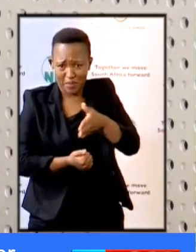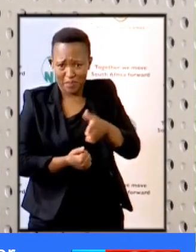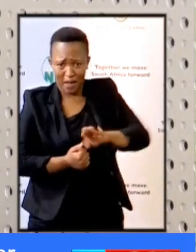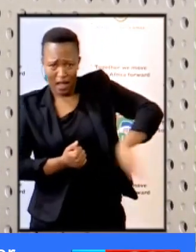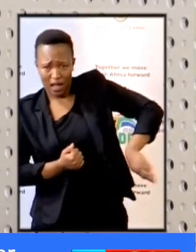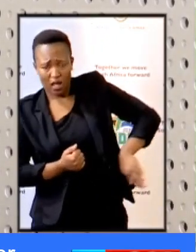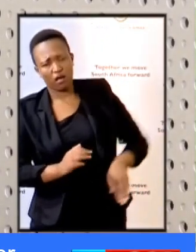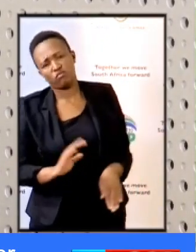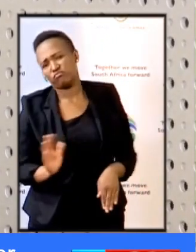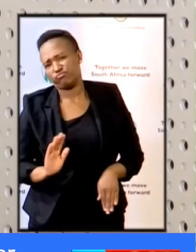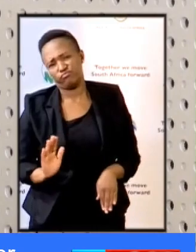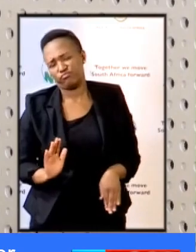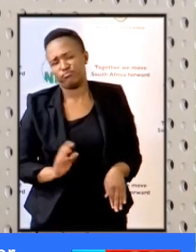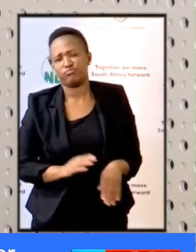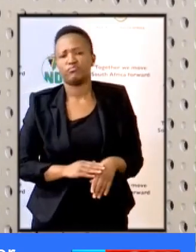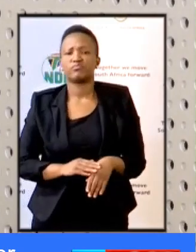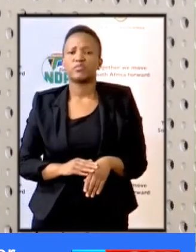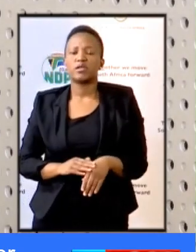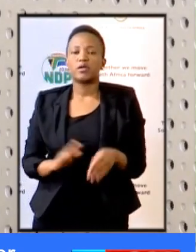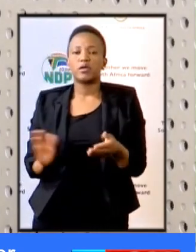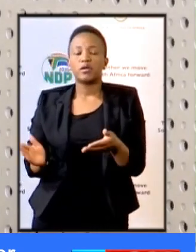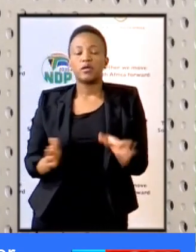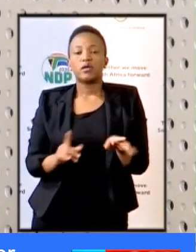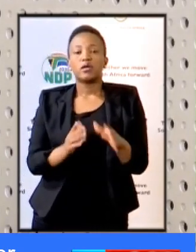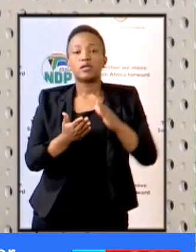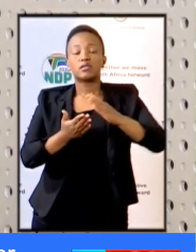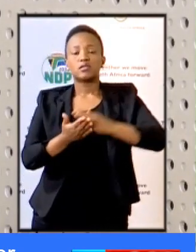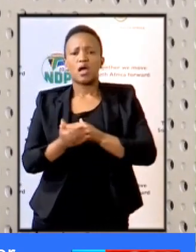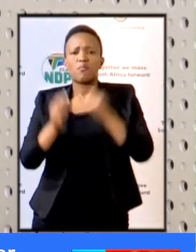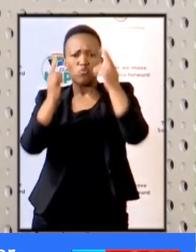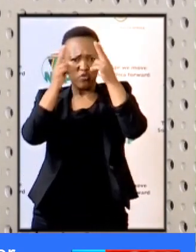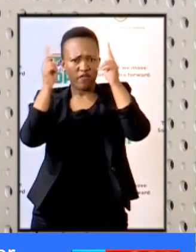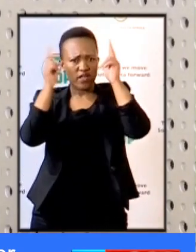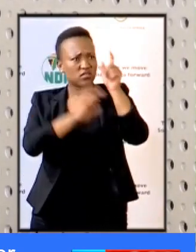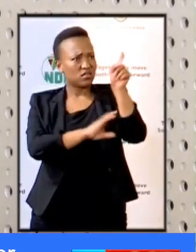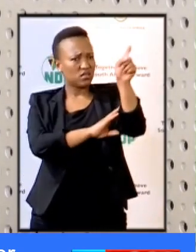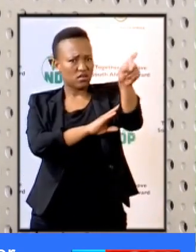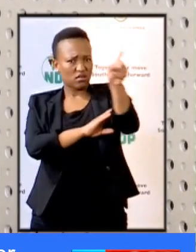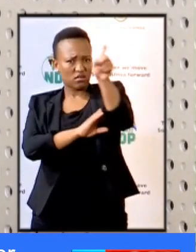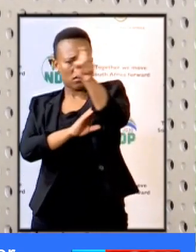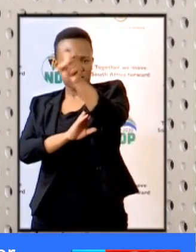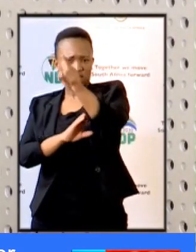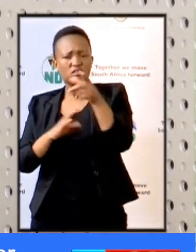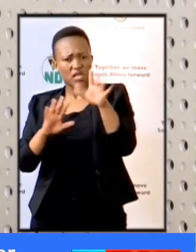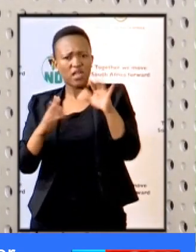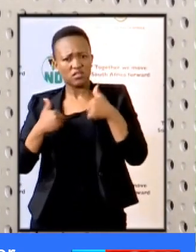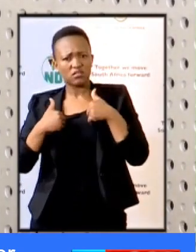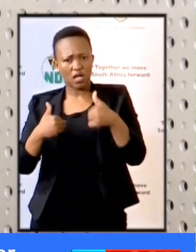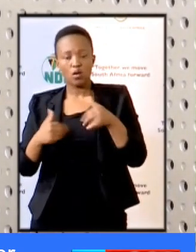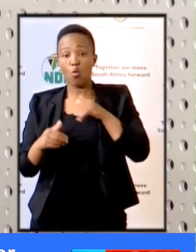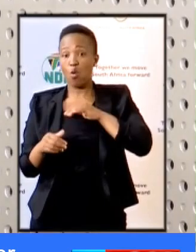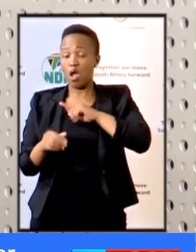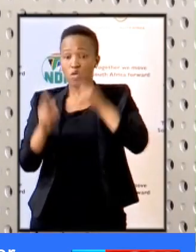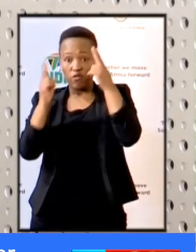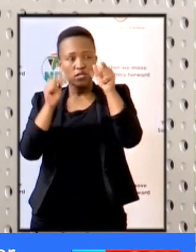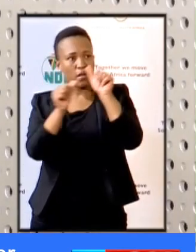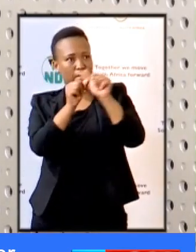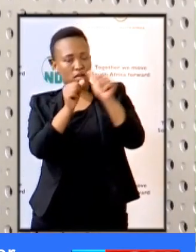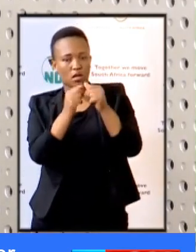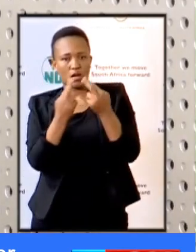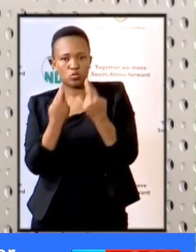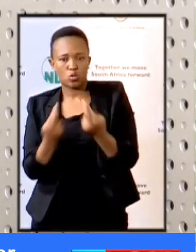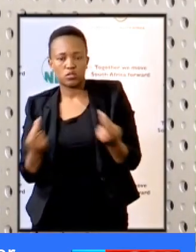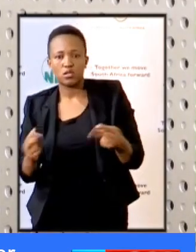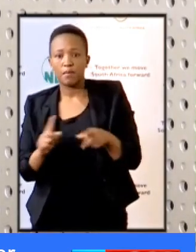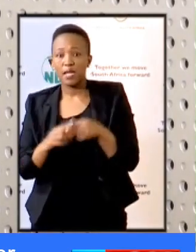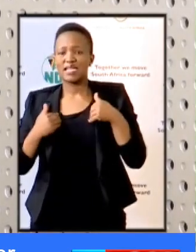I must say, by the way, some universities have started doing that. Those who have got some better resources, they have started not just giving NSFAS